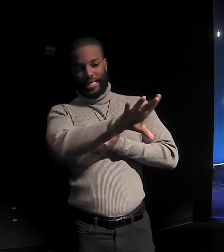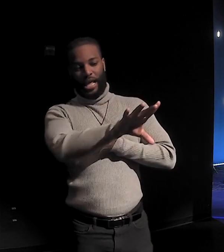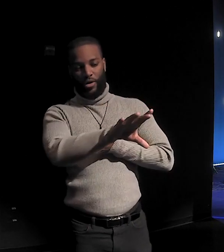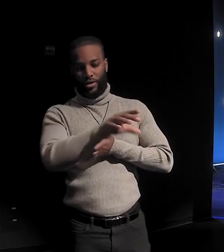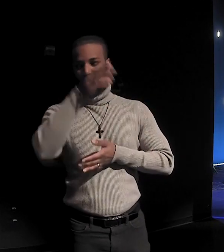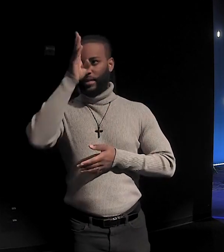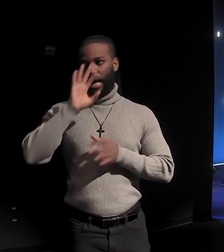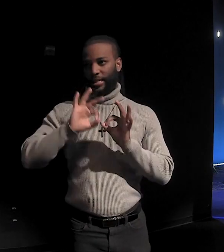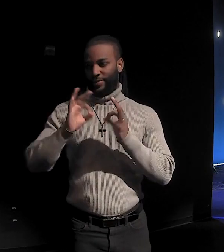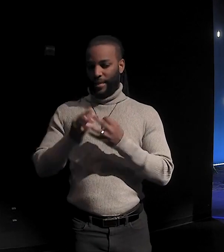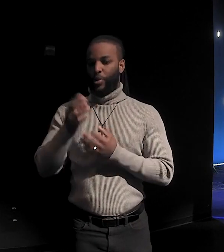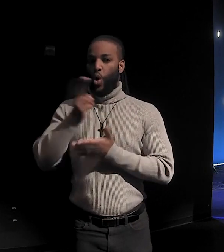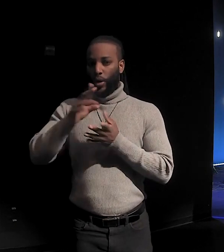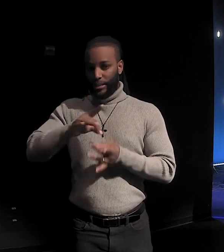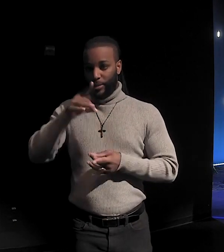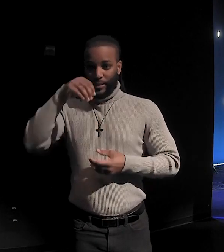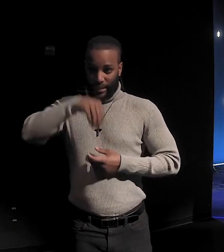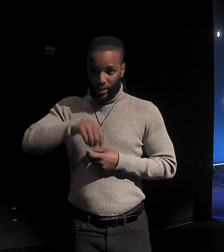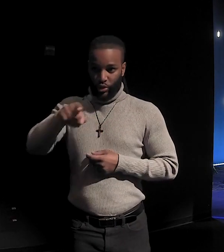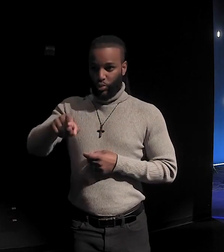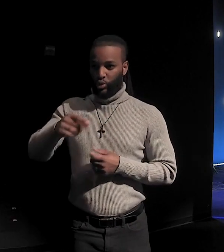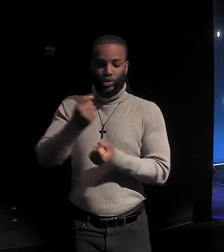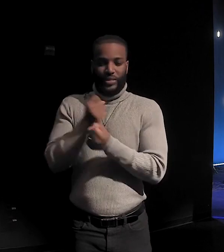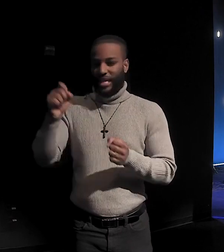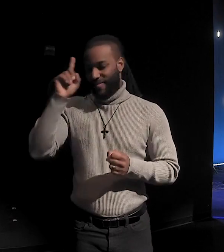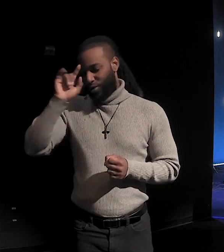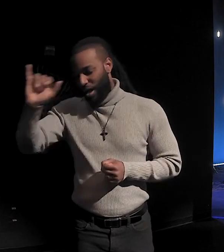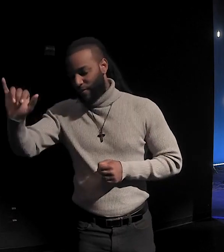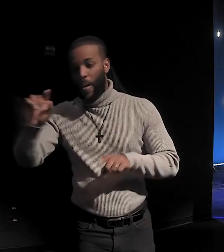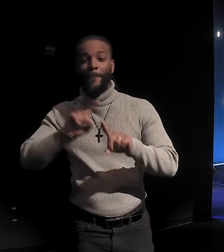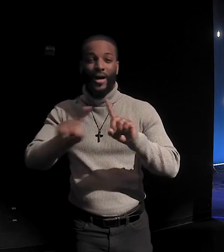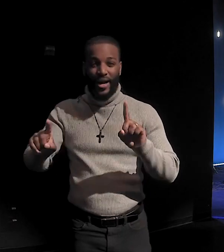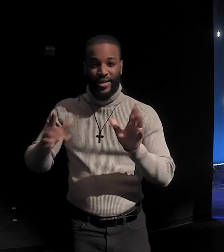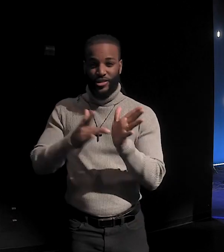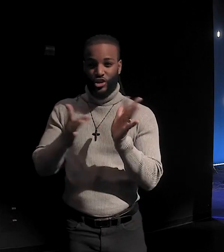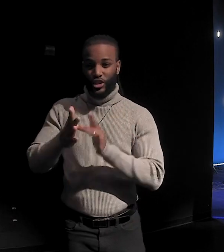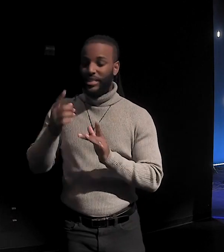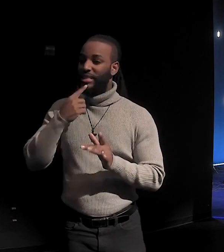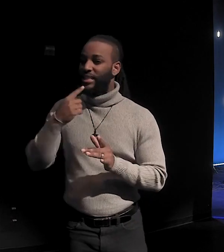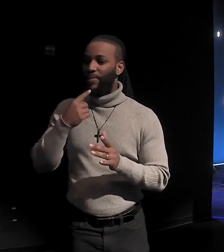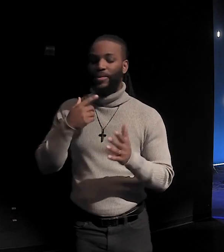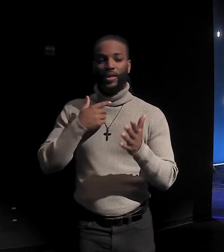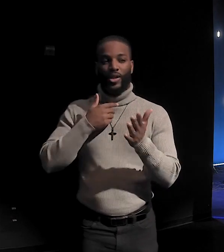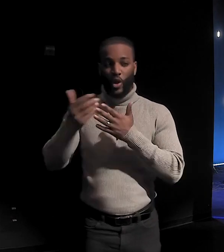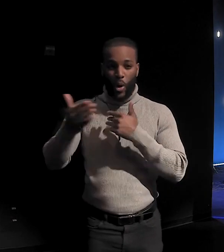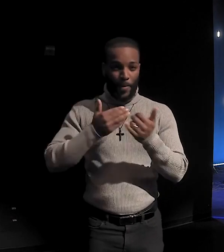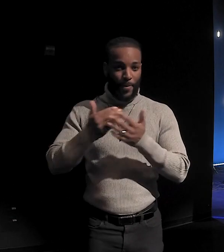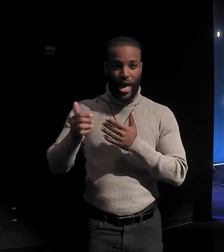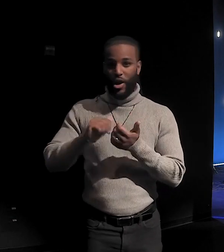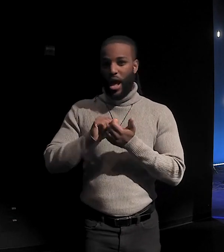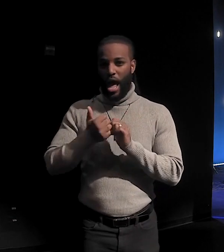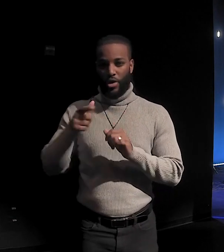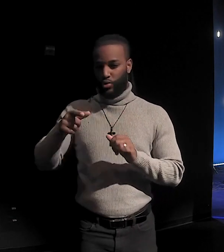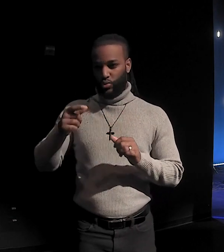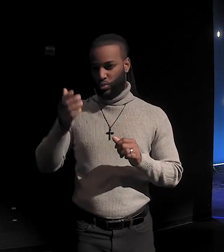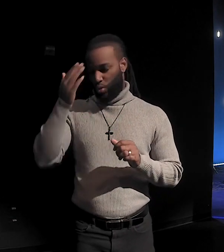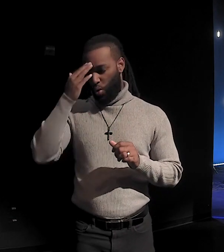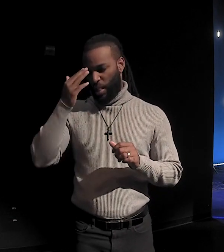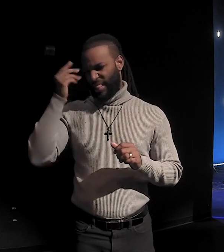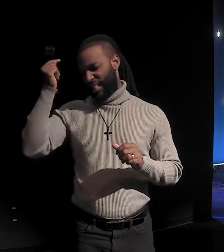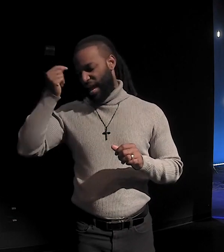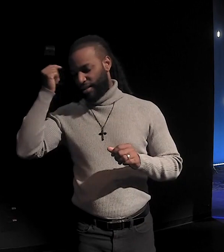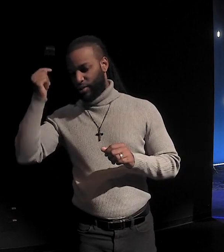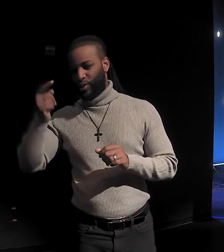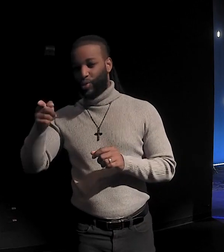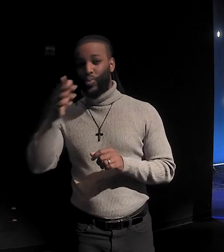in you, you're forever saved. But he's saying here, regardless of how you take this theologically,